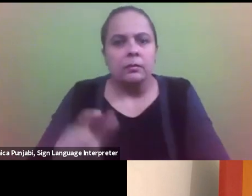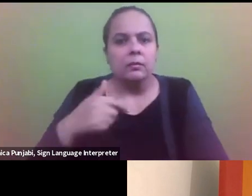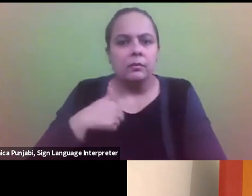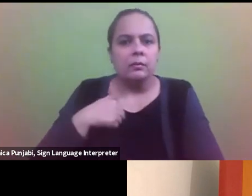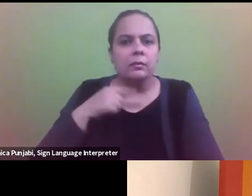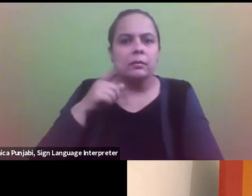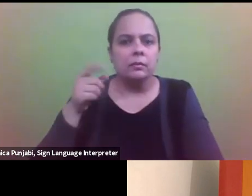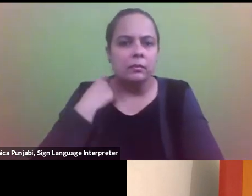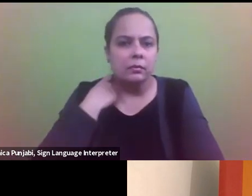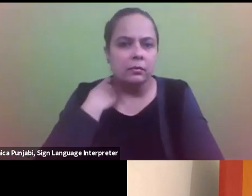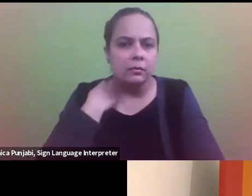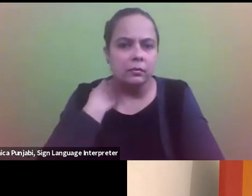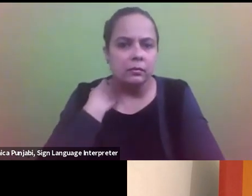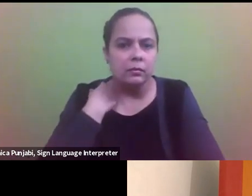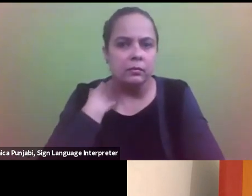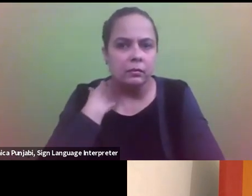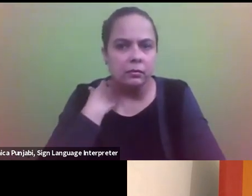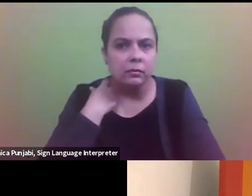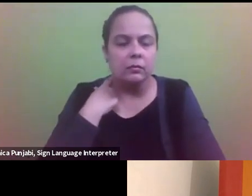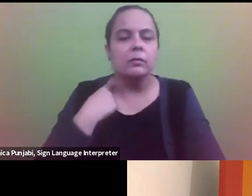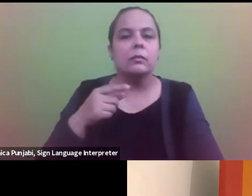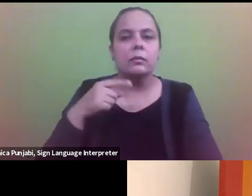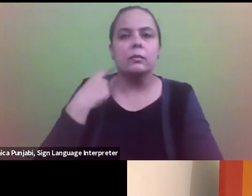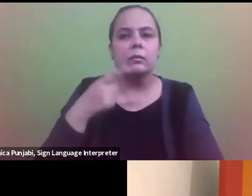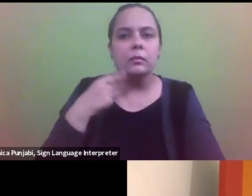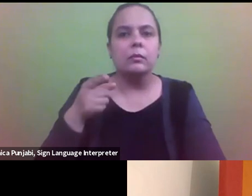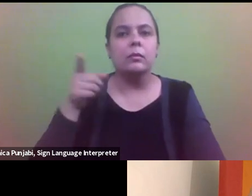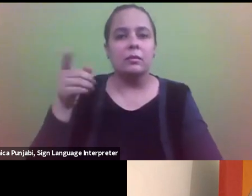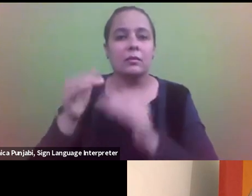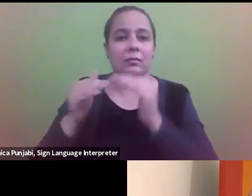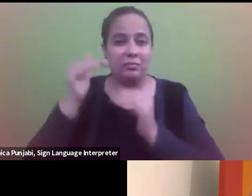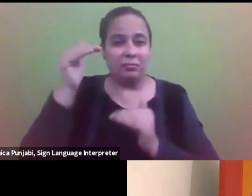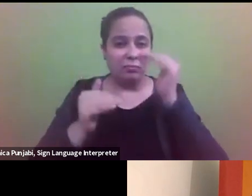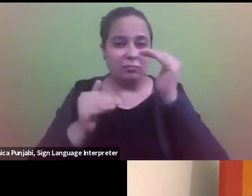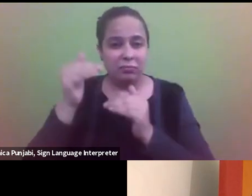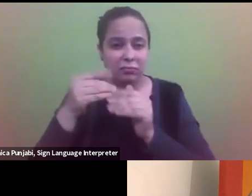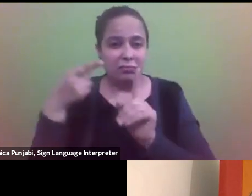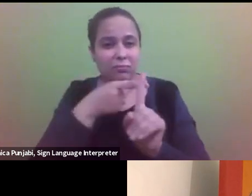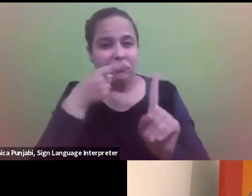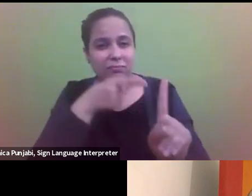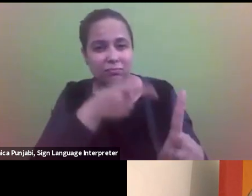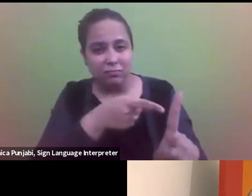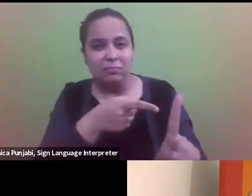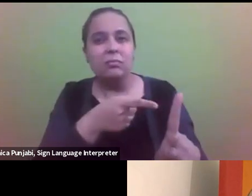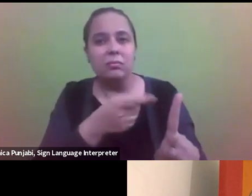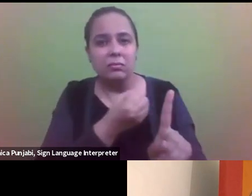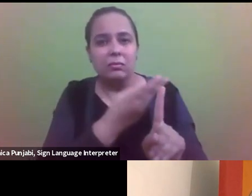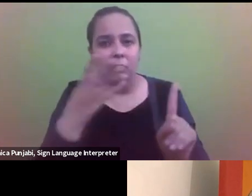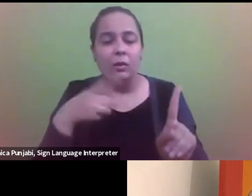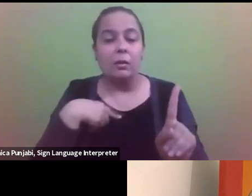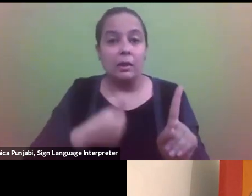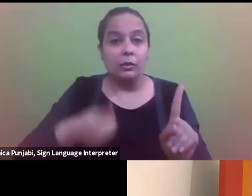that there that to manage double discrimination is a very difficult piece to manage. I had to leave my second job as my boss